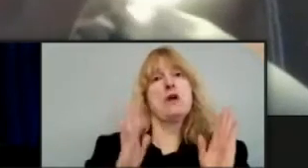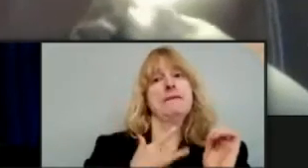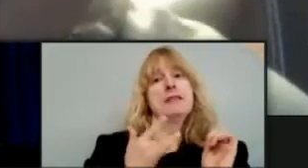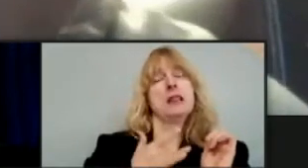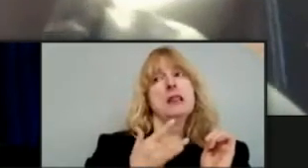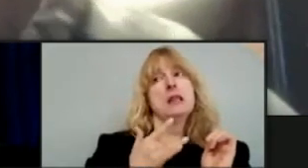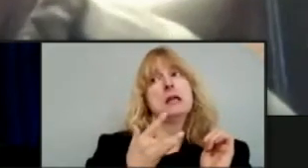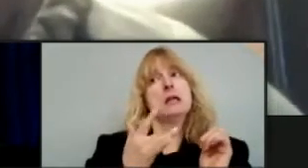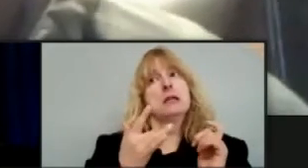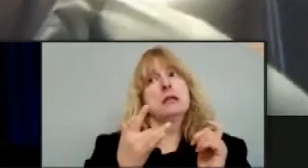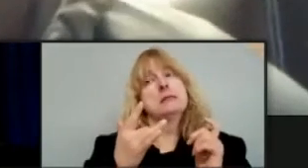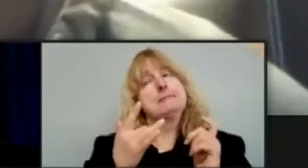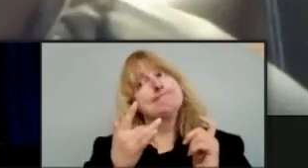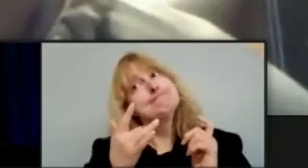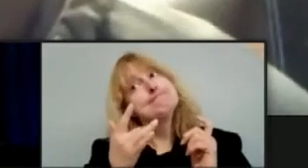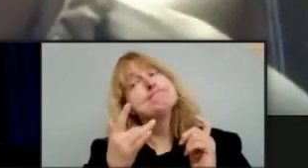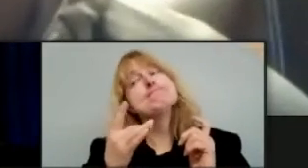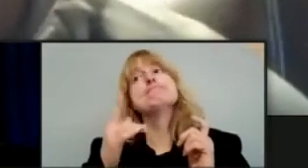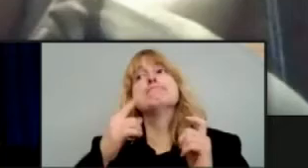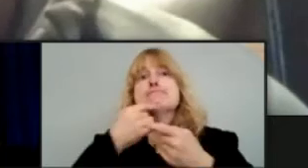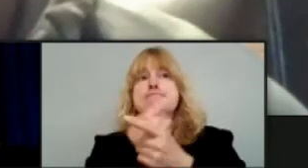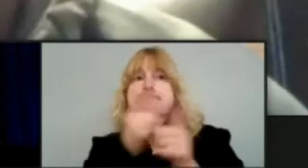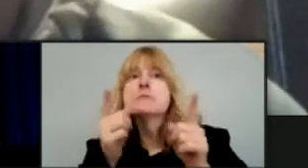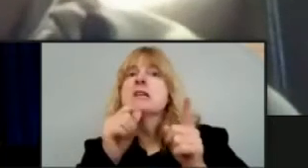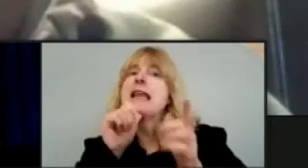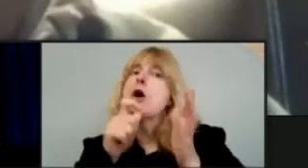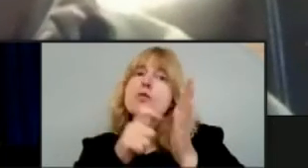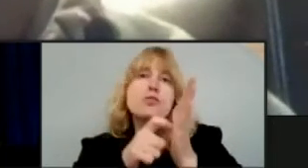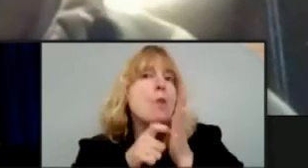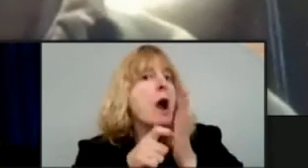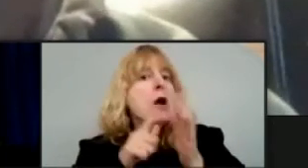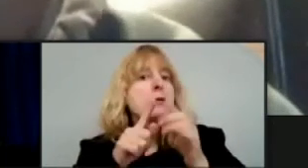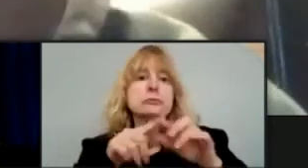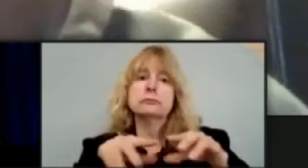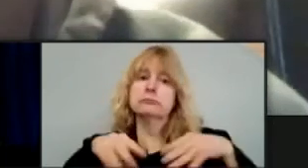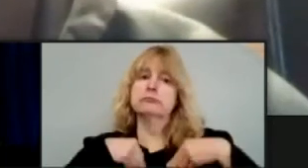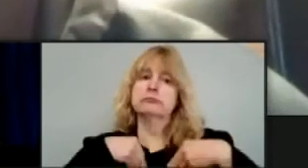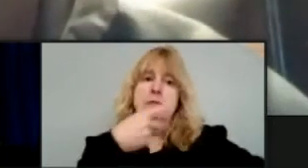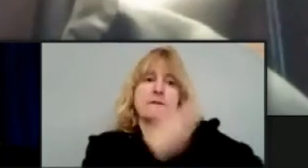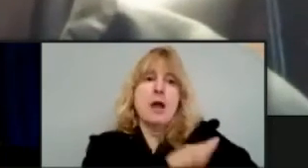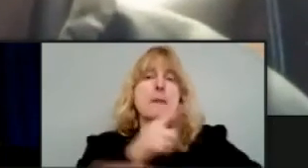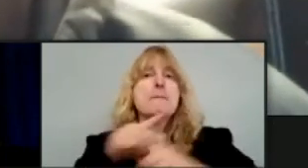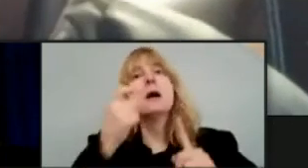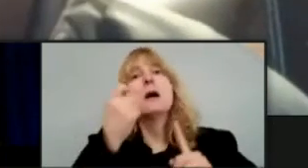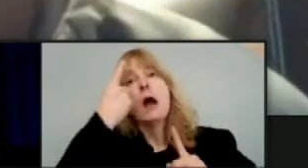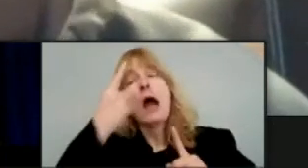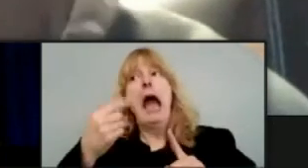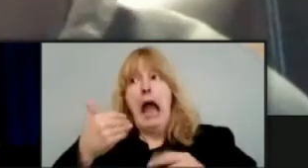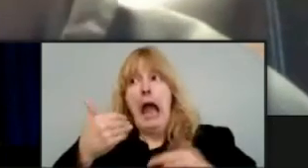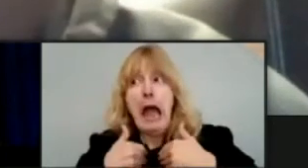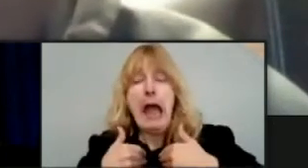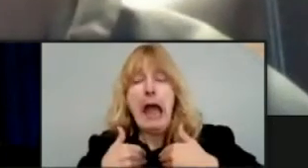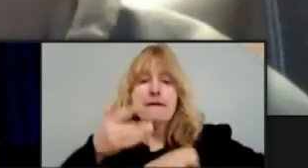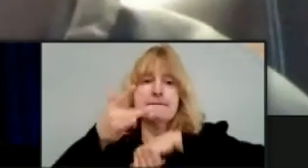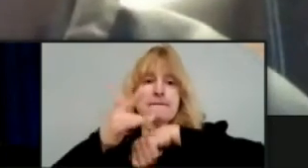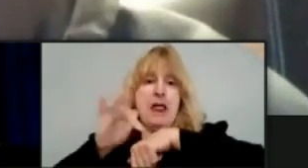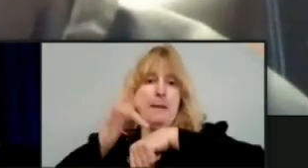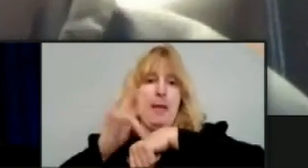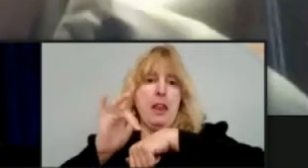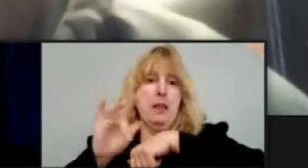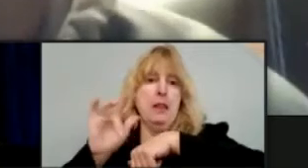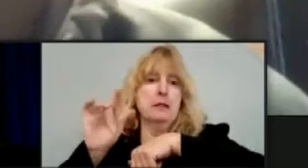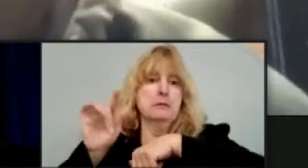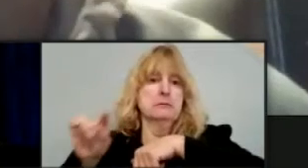may not be required to take the vaccine, but you have to understand that it is available to you. So with that being the